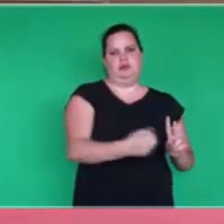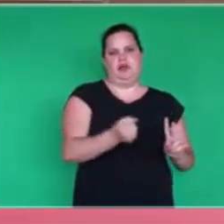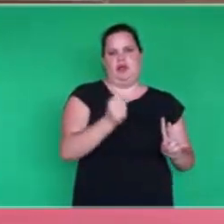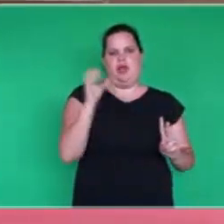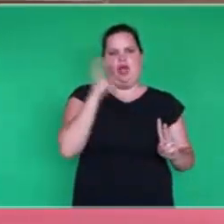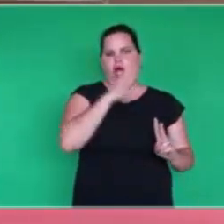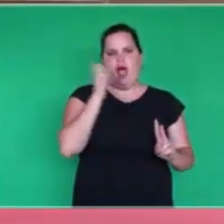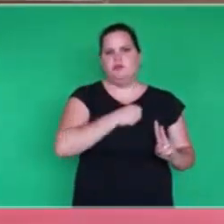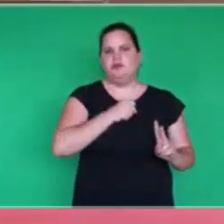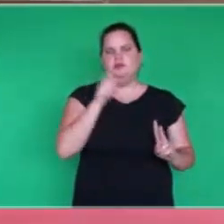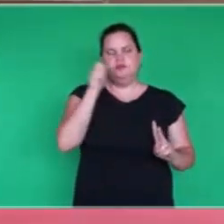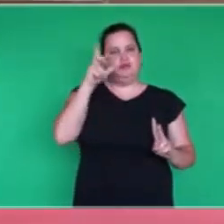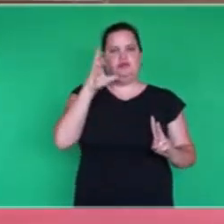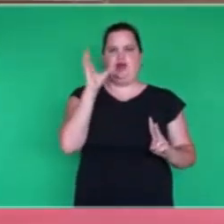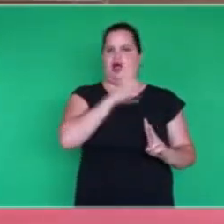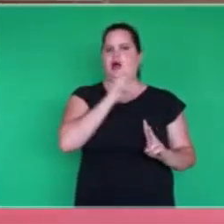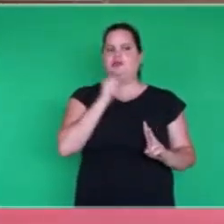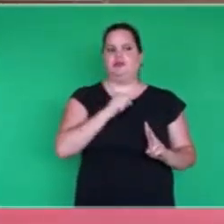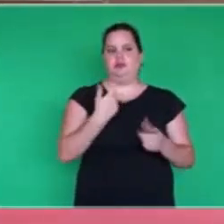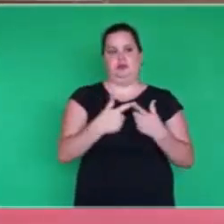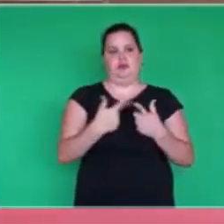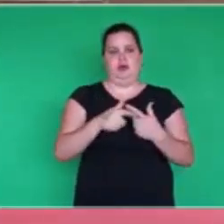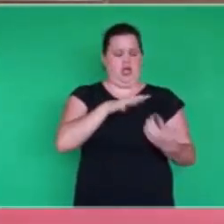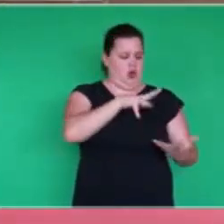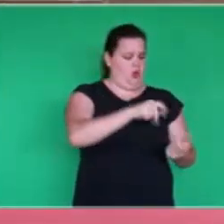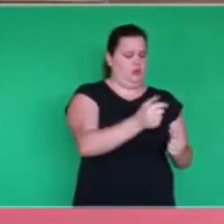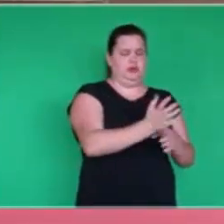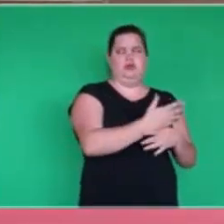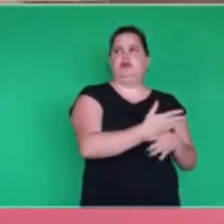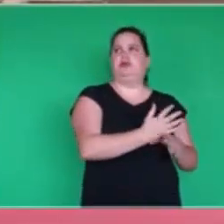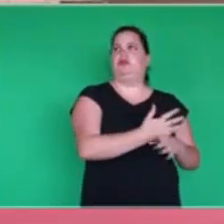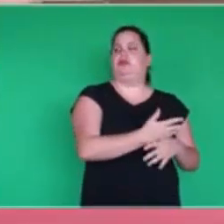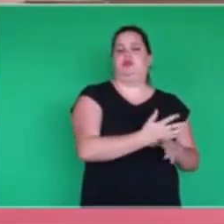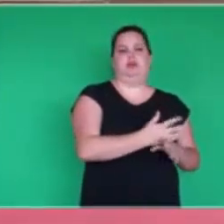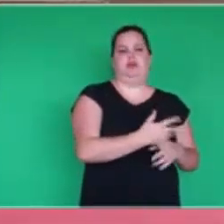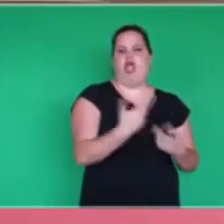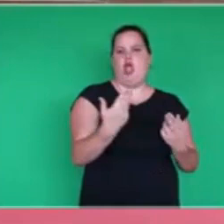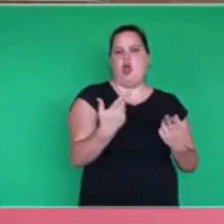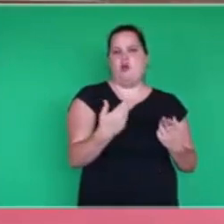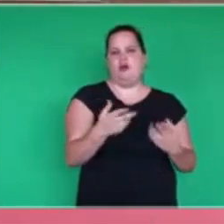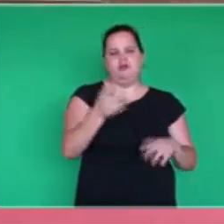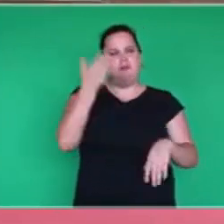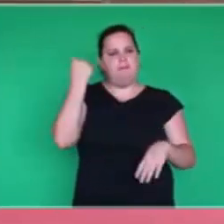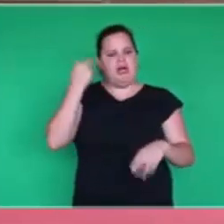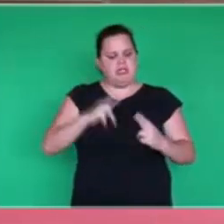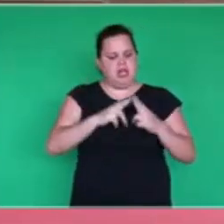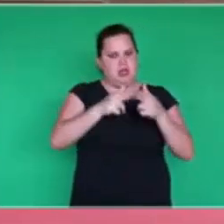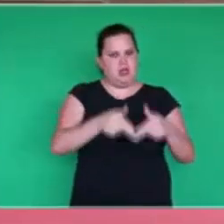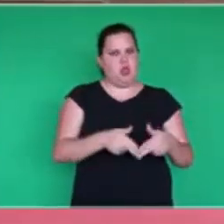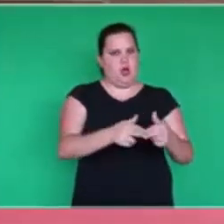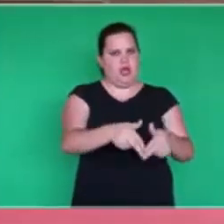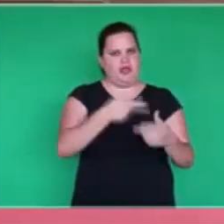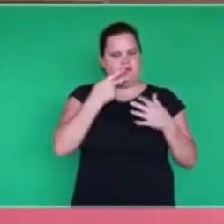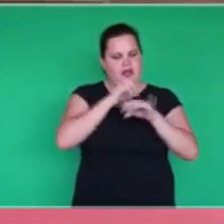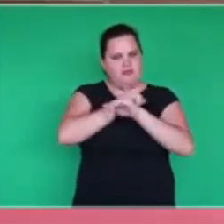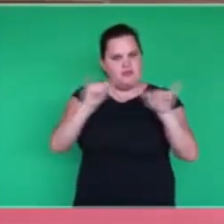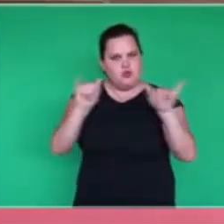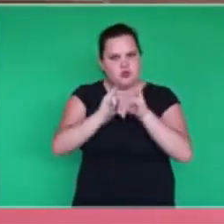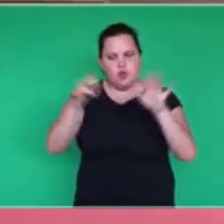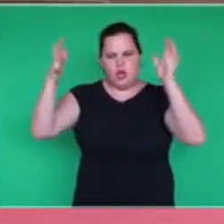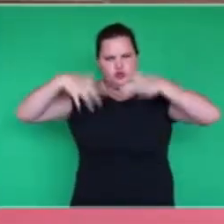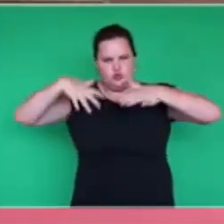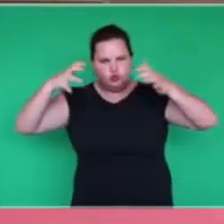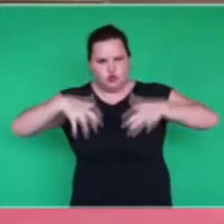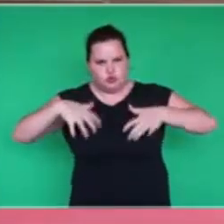it, it will be like the blink of an eye. The world will be completely unaware, just like it was